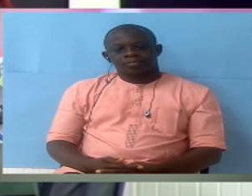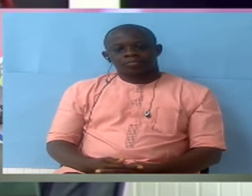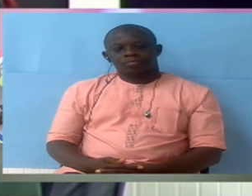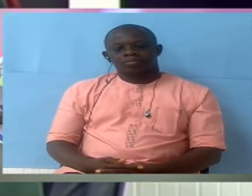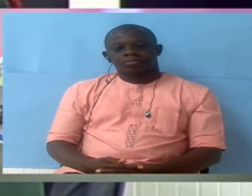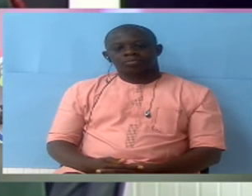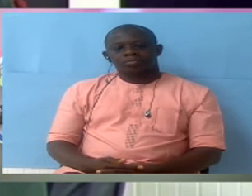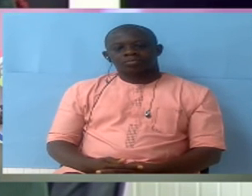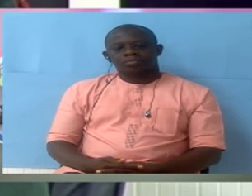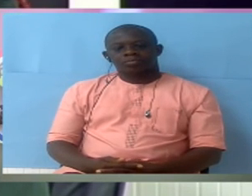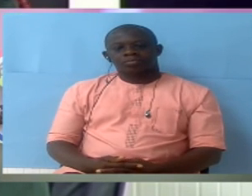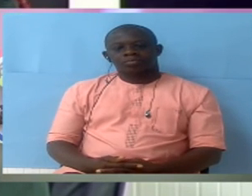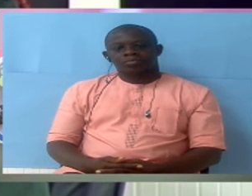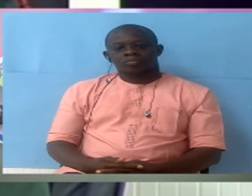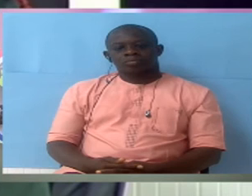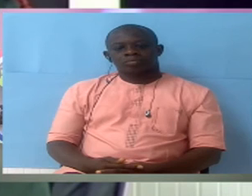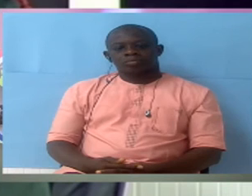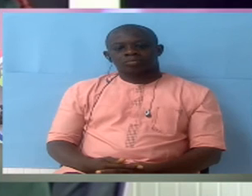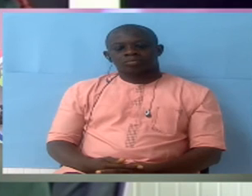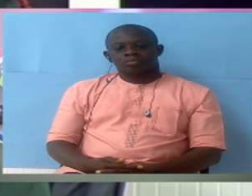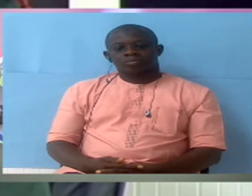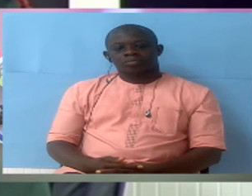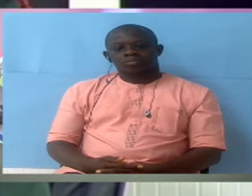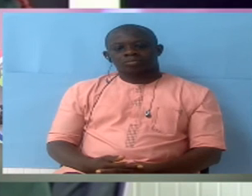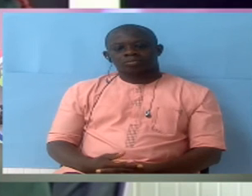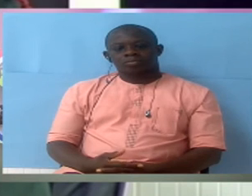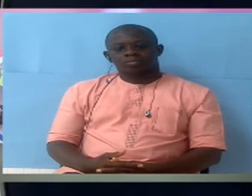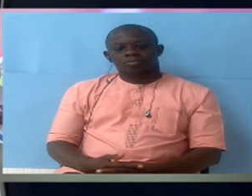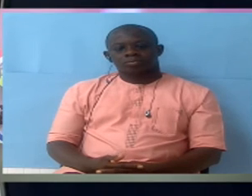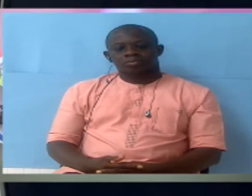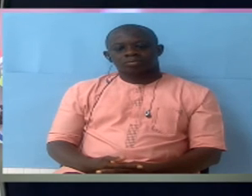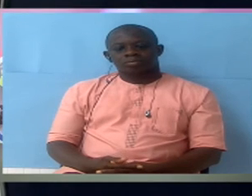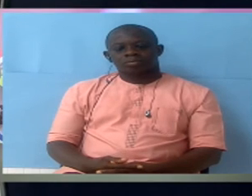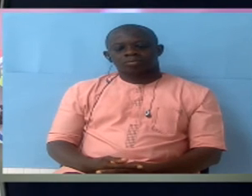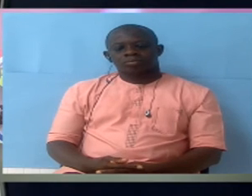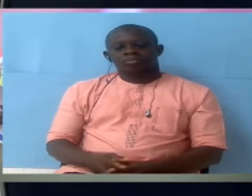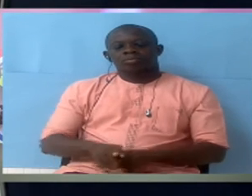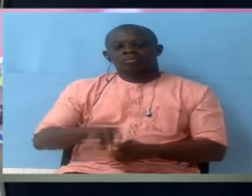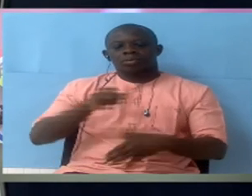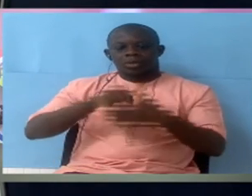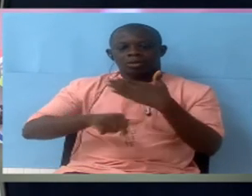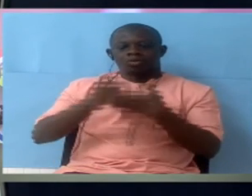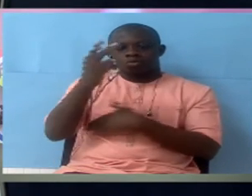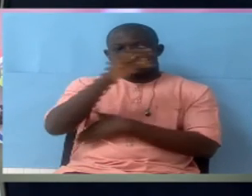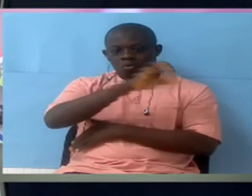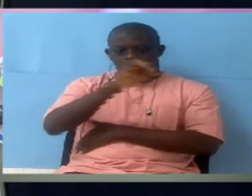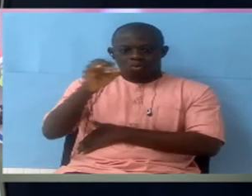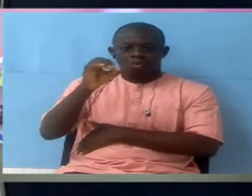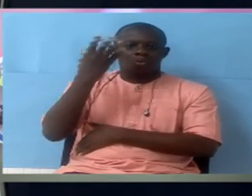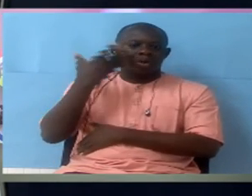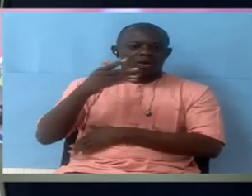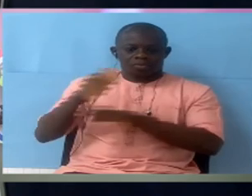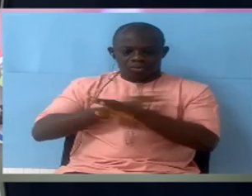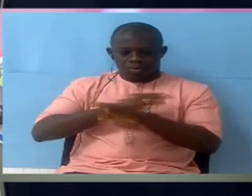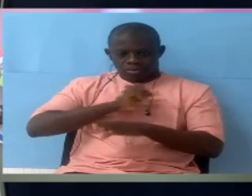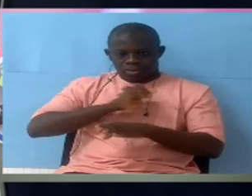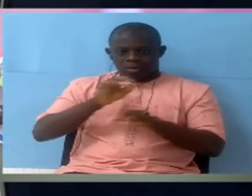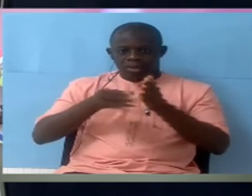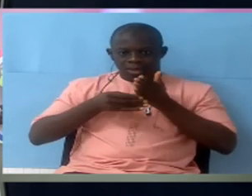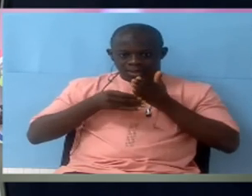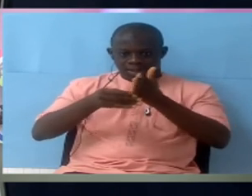Sorry, I did not say that. What did you say? I said in 2000 when he was commanding officer Yundum